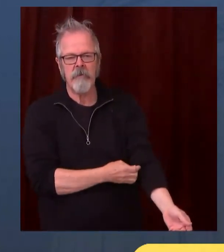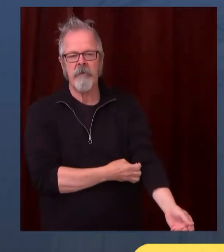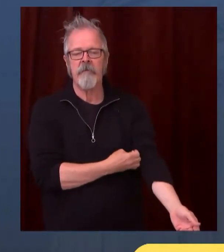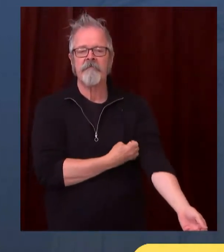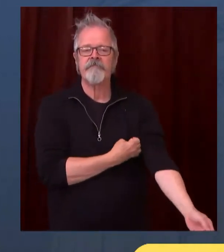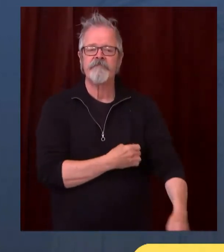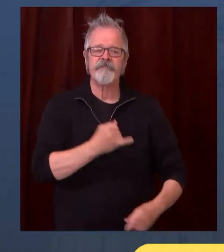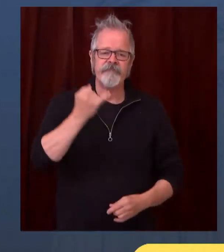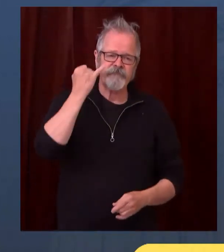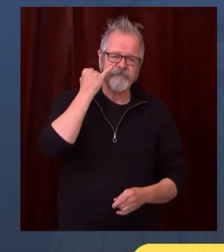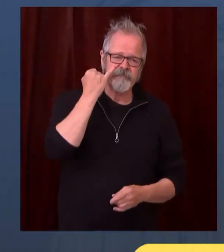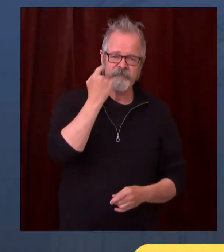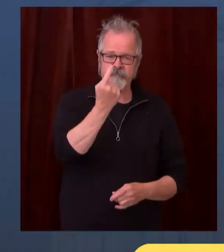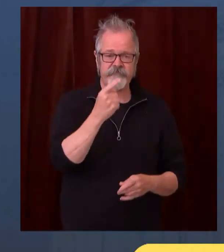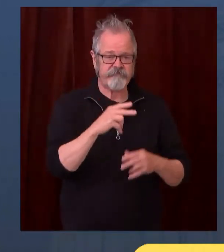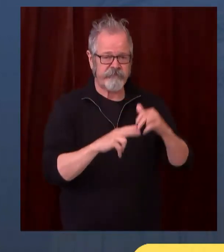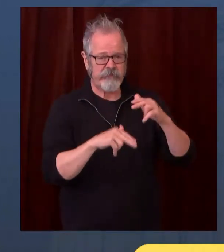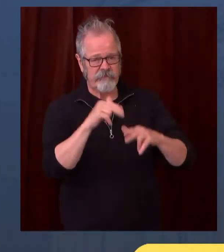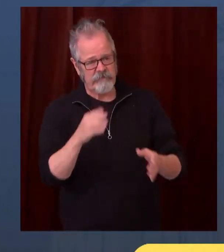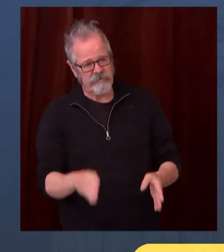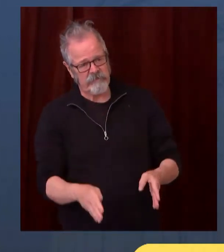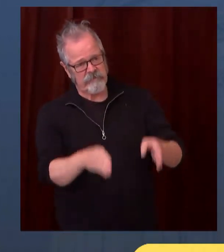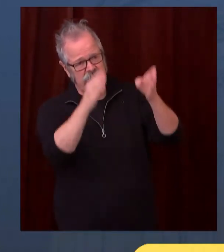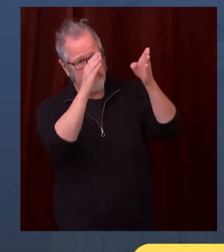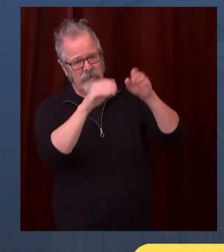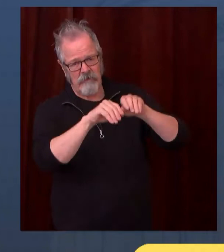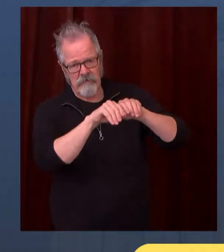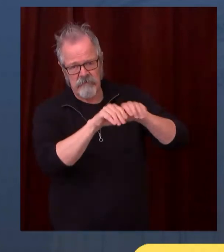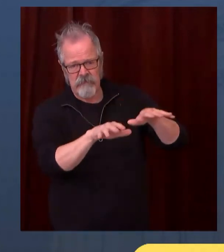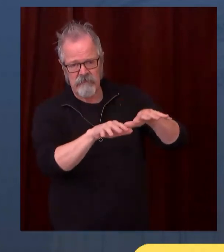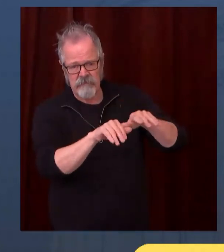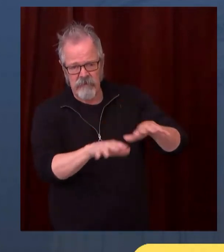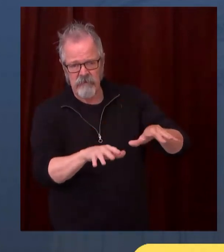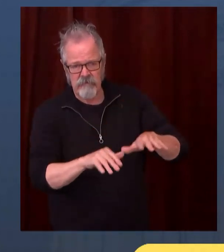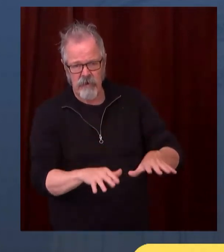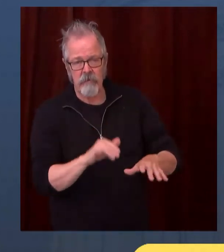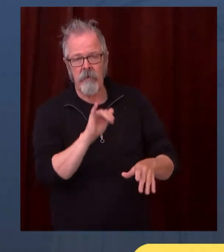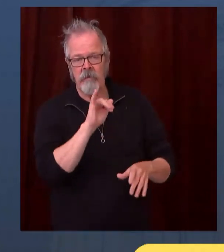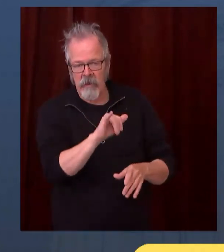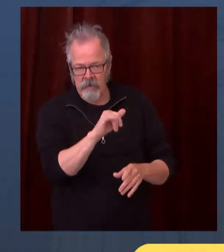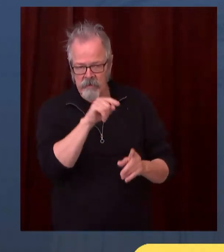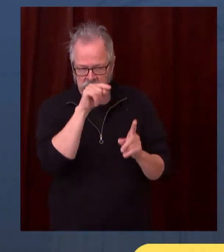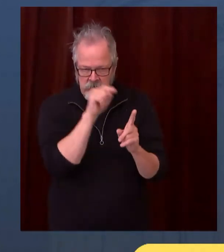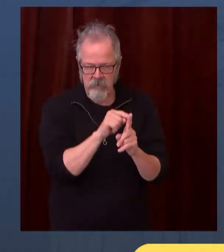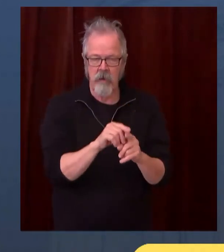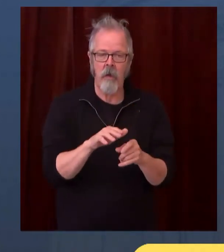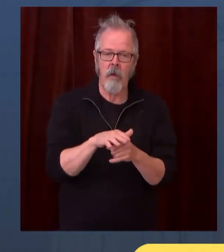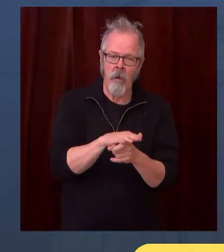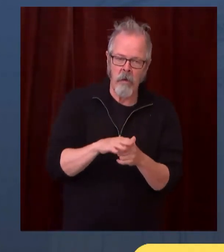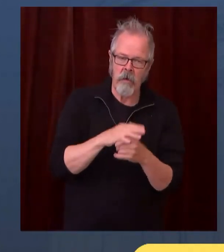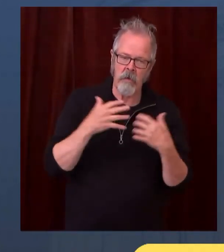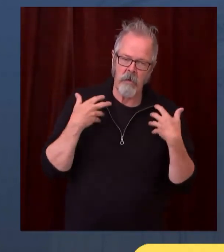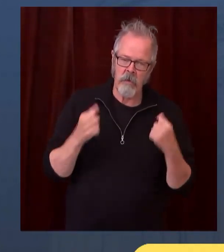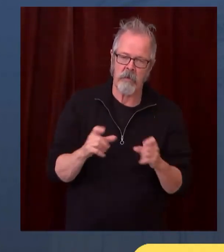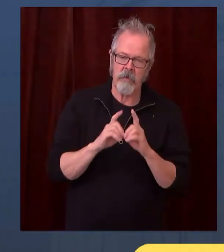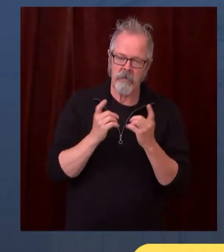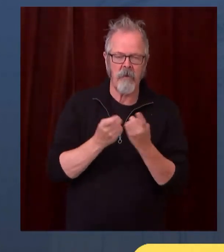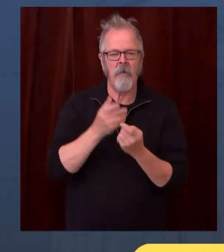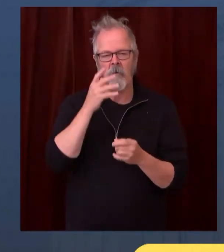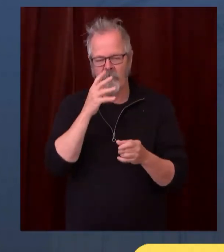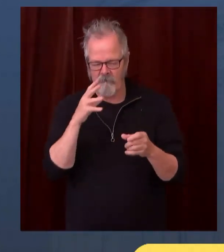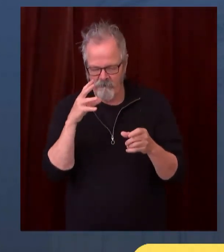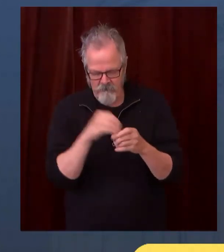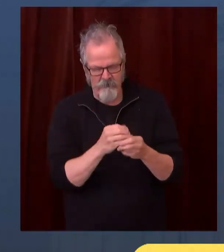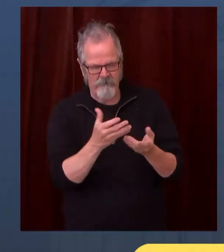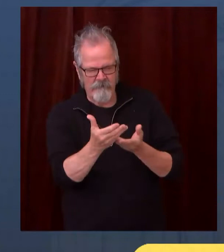type of testing or how much testing needed to occur related to that particular outbreak. So we've got a plan